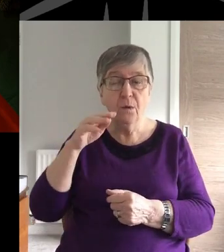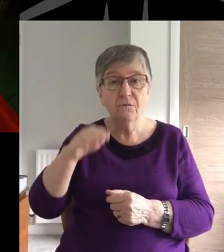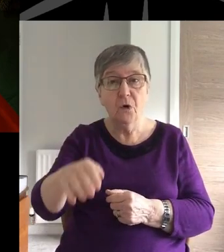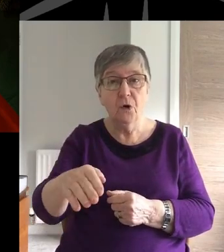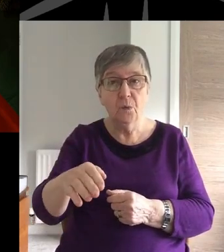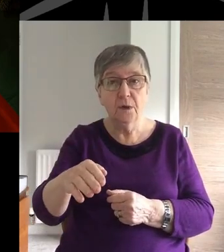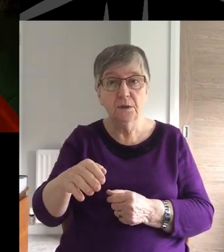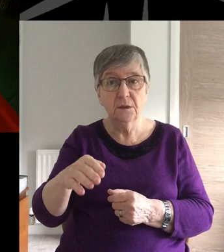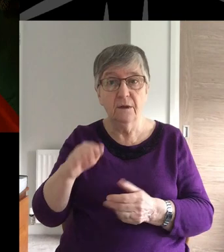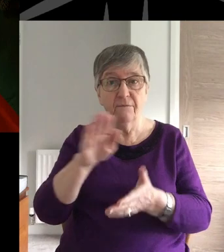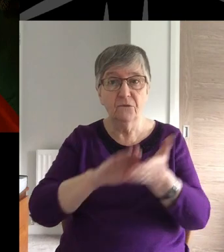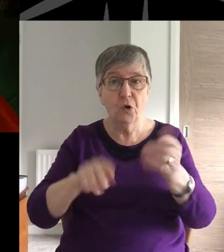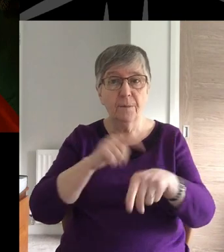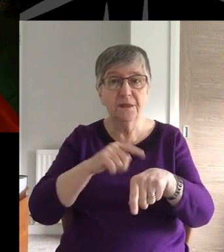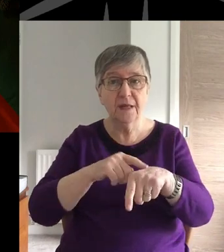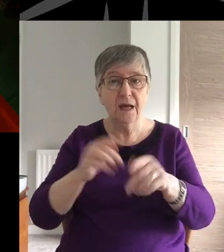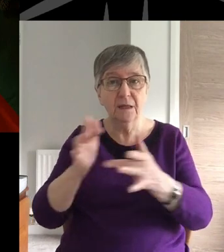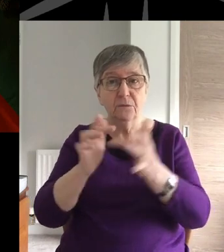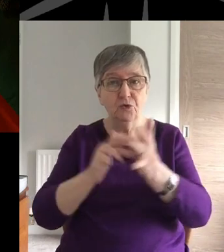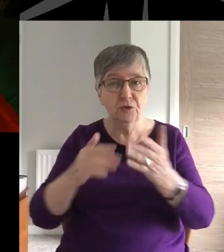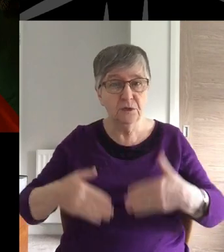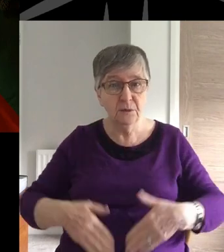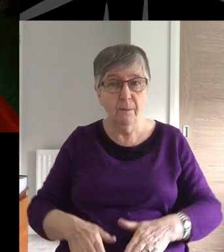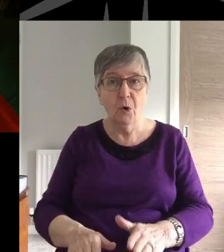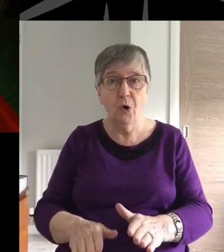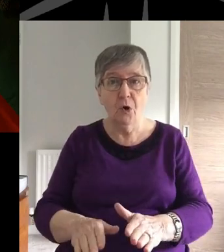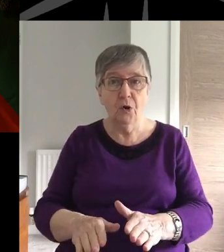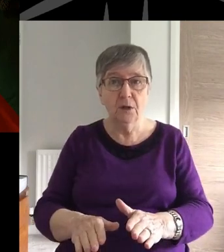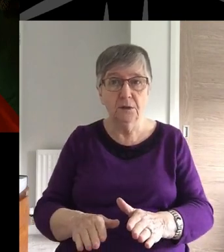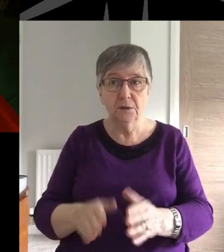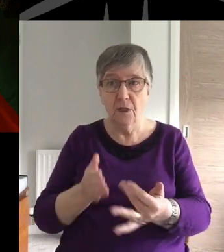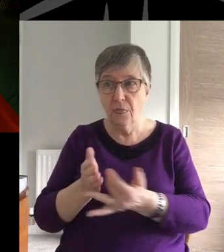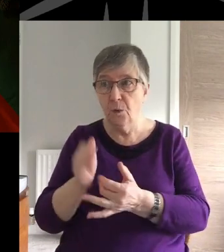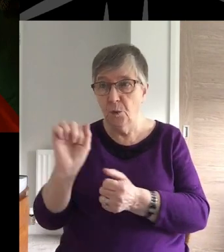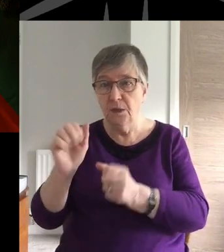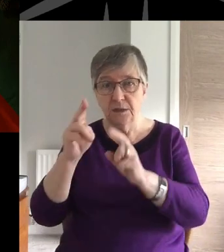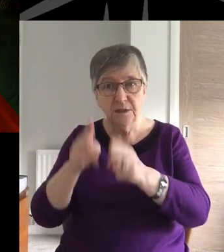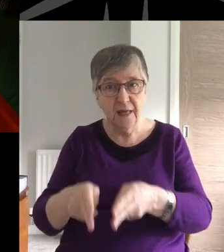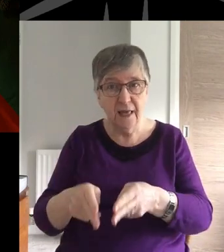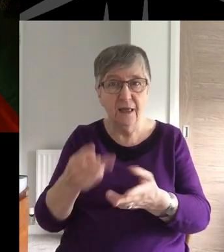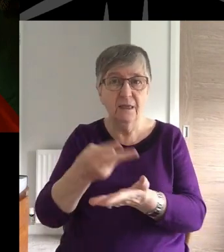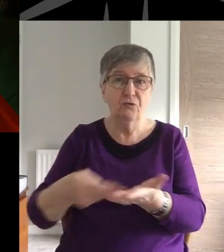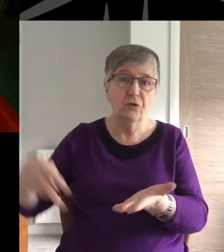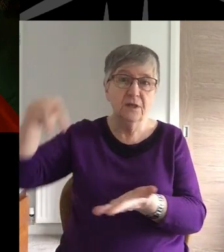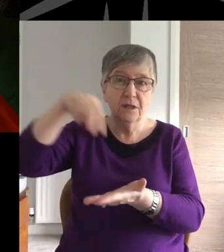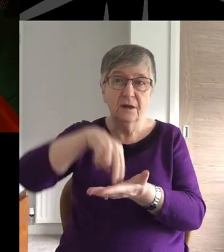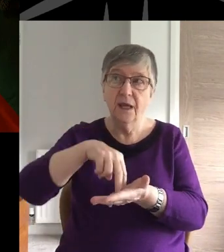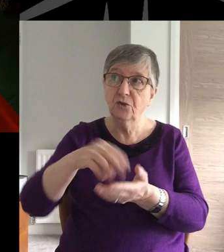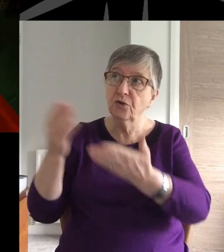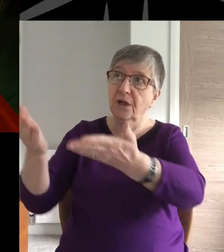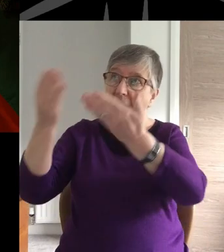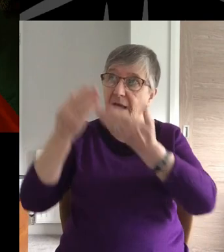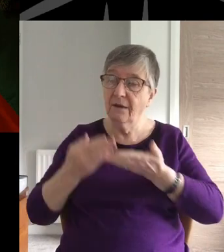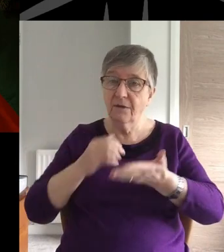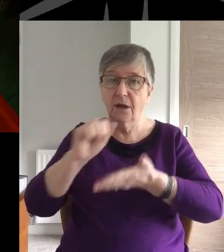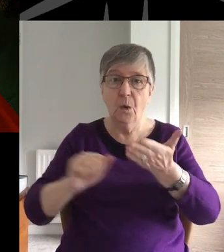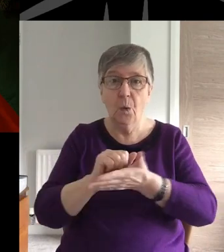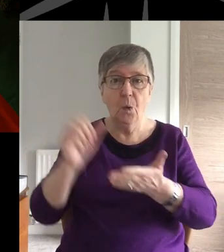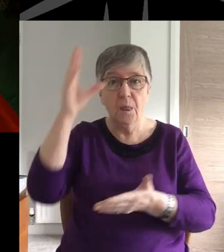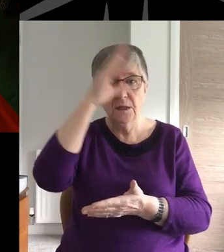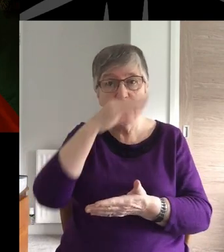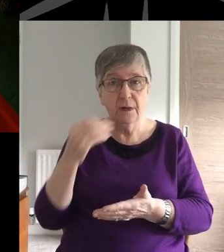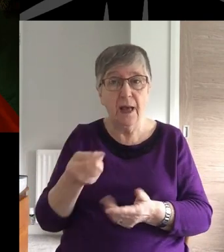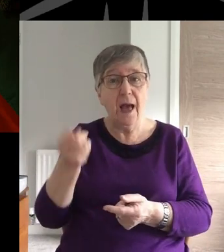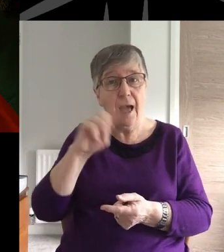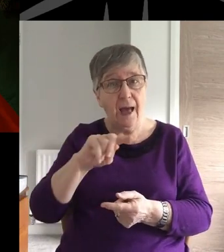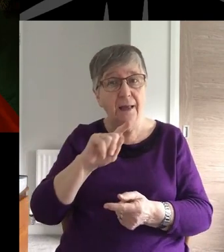And we look forward from that time of Jesus' birth, his death, his resurrection, the gift of the Spirit. And then